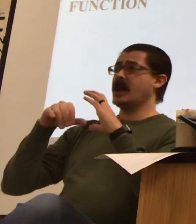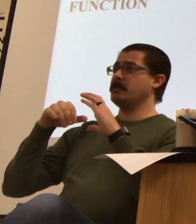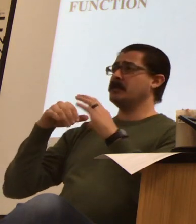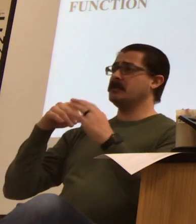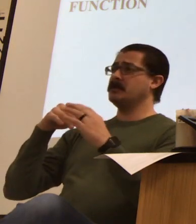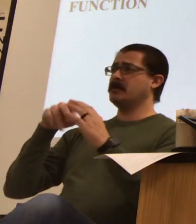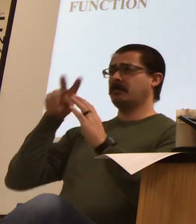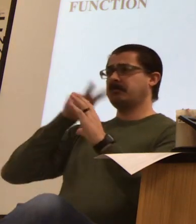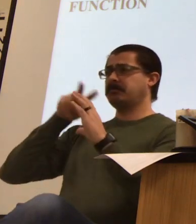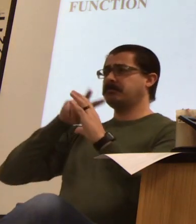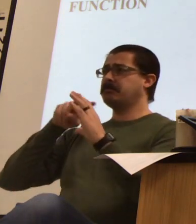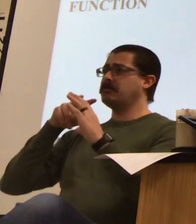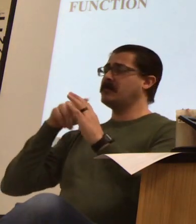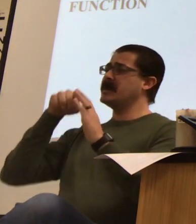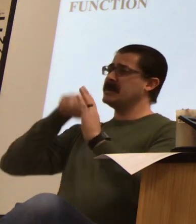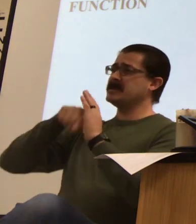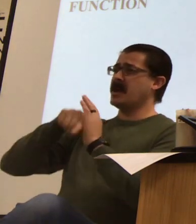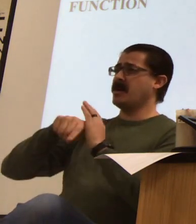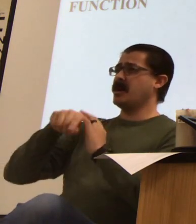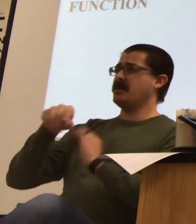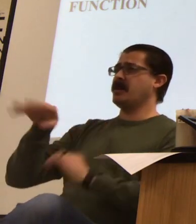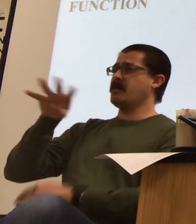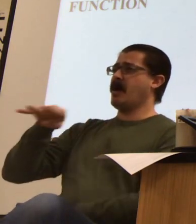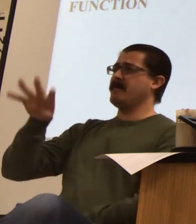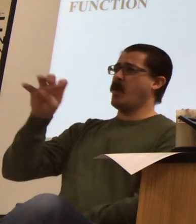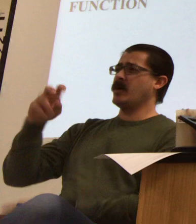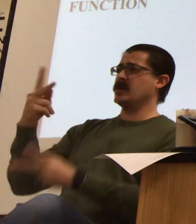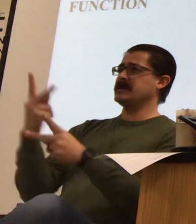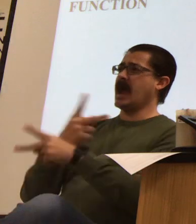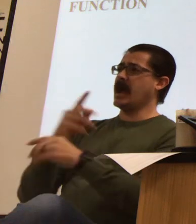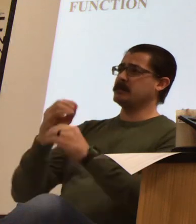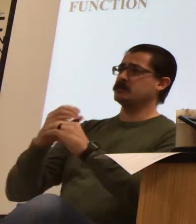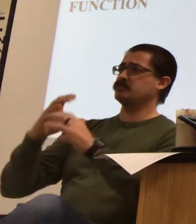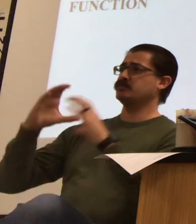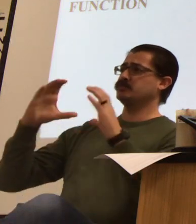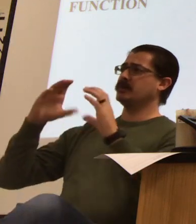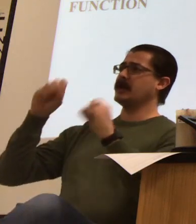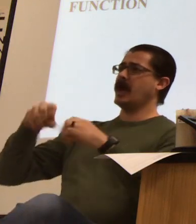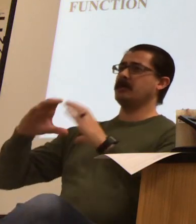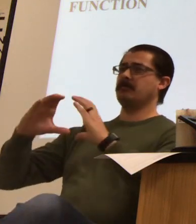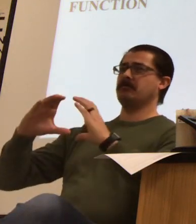with a light microscope at about 400x magnification.